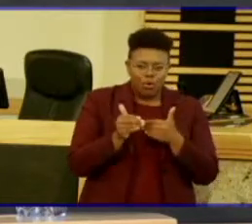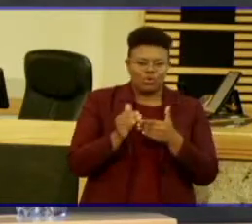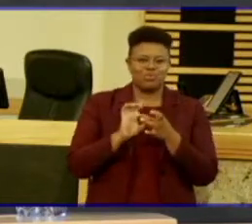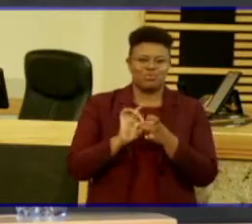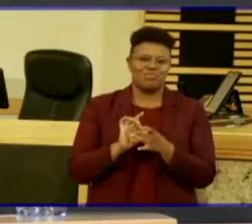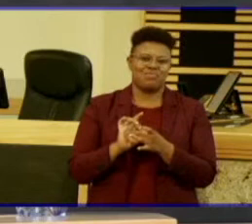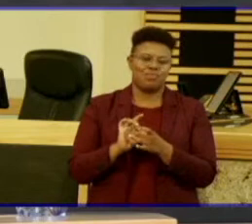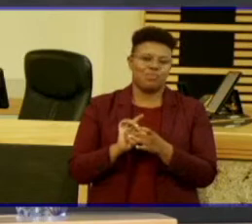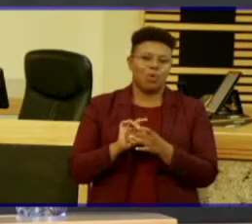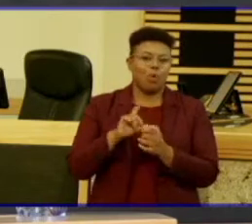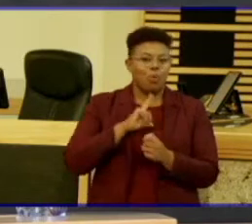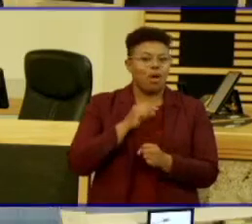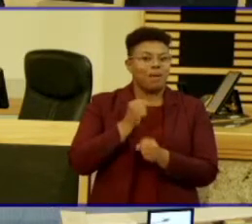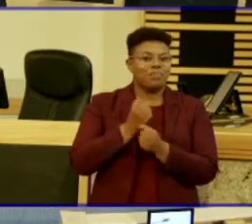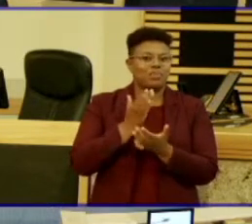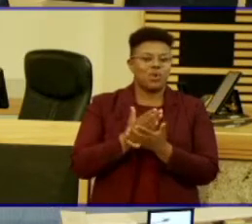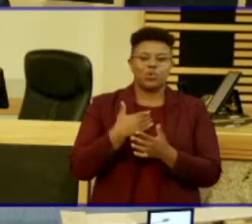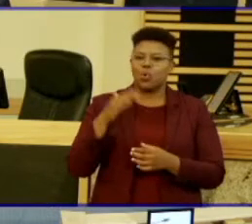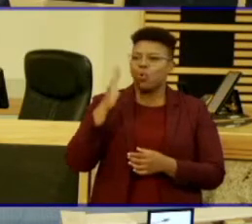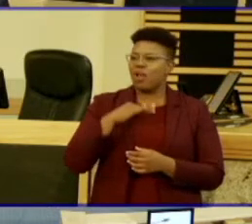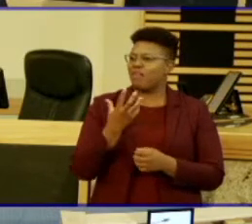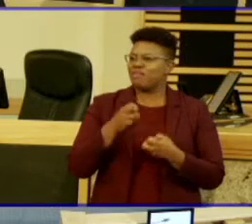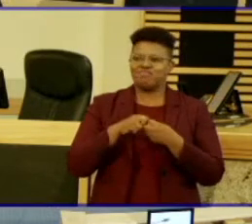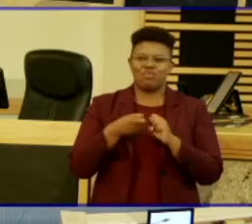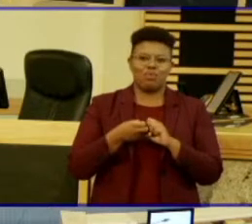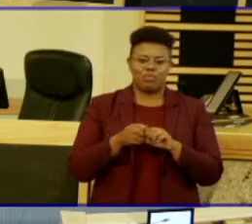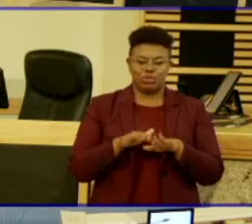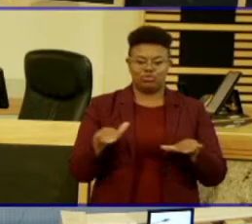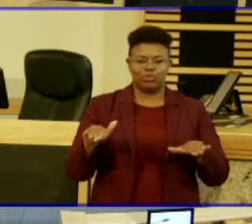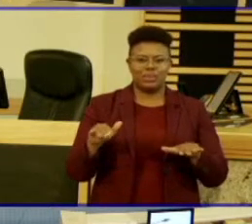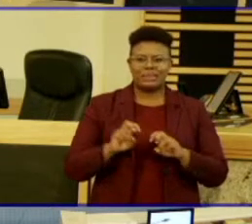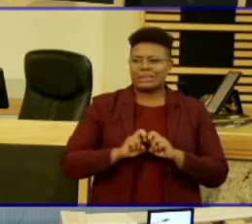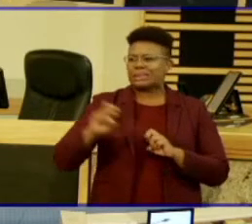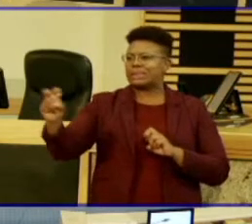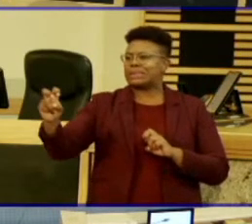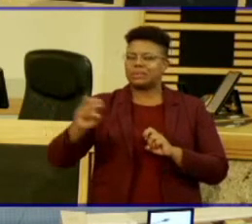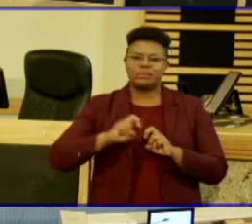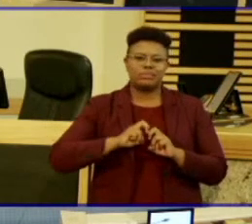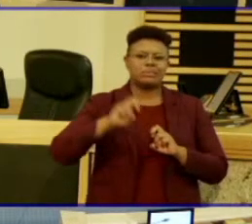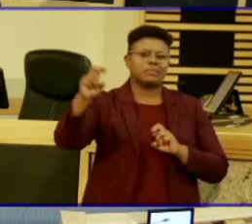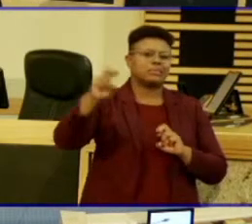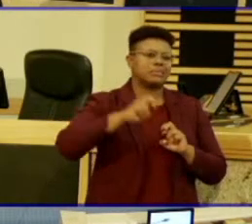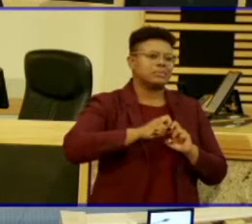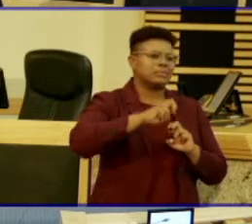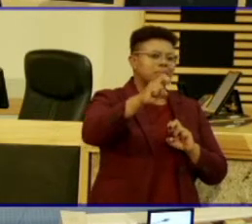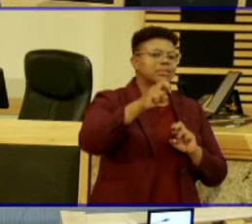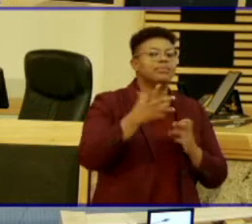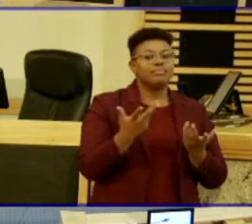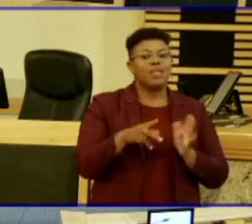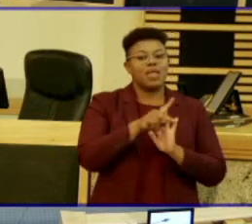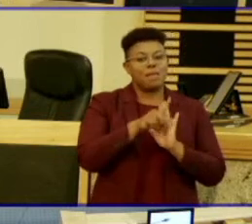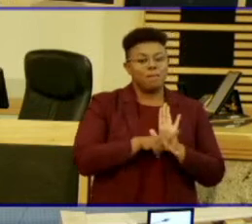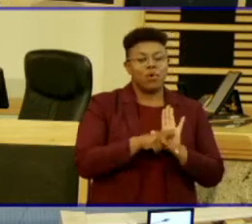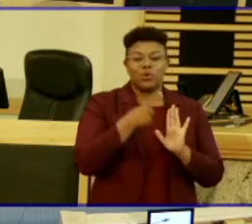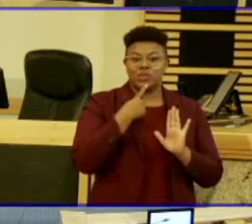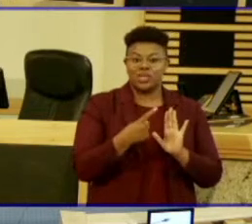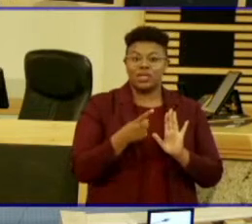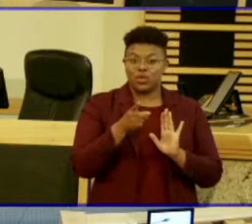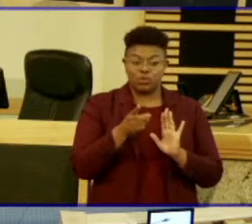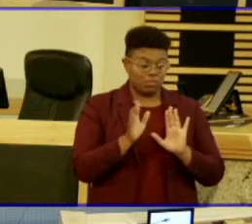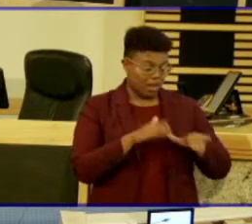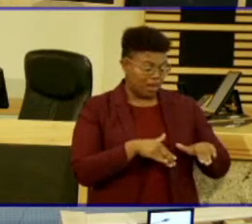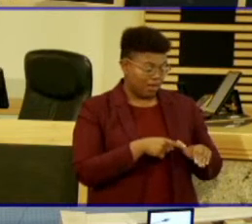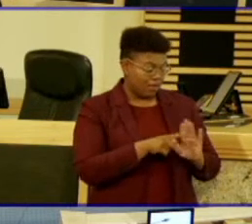kubo. Ukuqiniseka ukuba asinayo ingxaki yoba abantwana babe bethuthwa besisiwa kwezinye izikolo. Ewe, ipolisi ithi uba ushiya isikolo